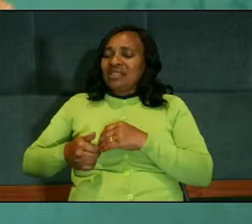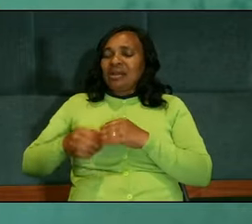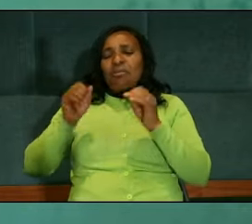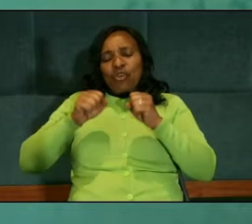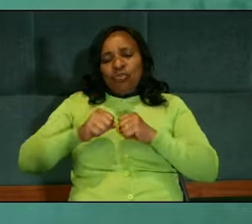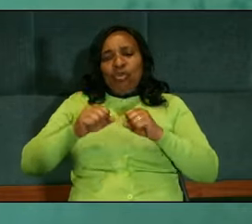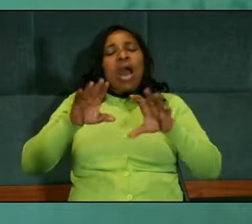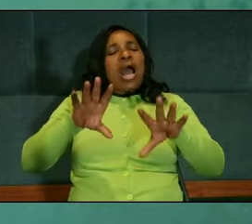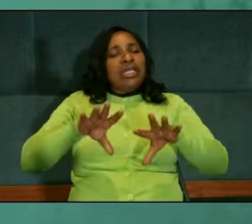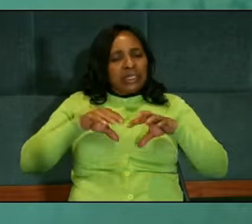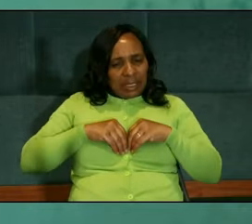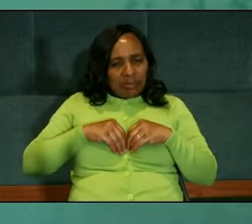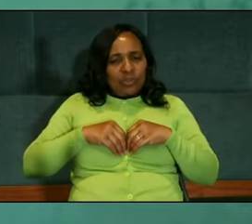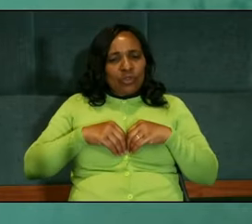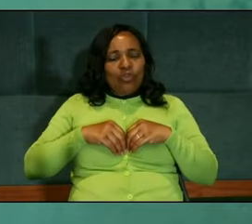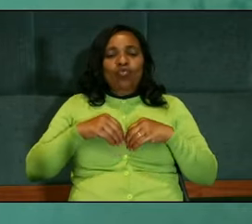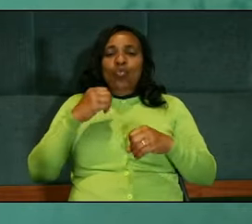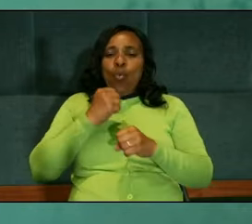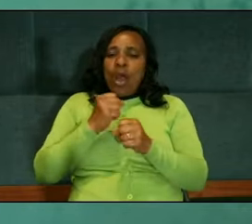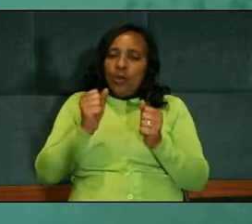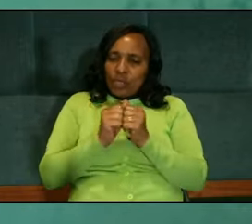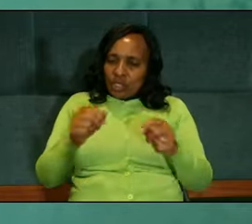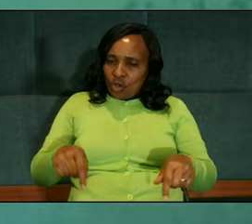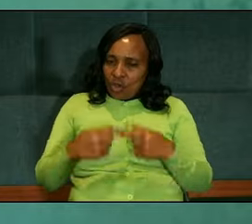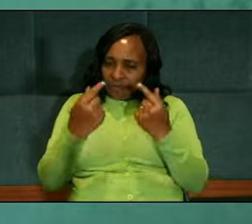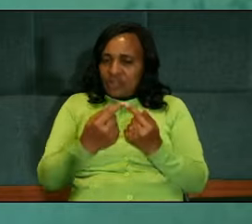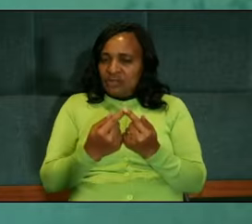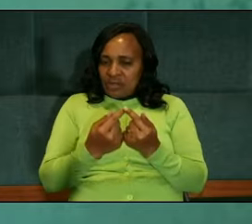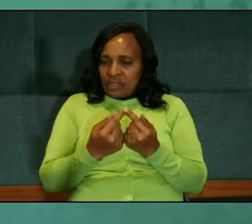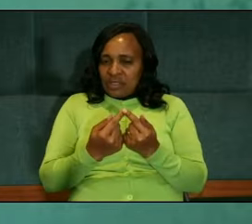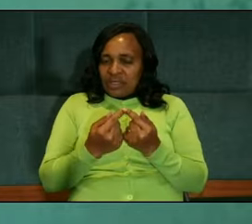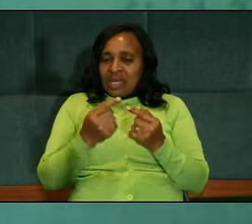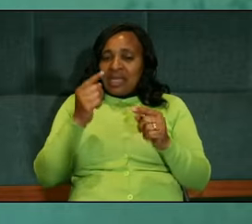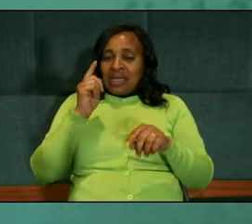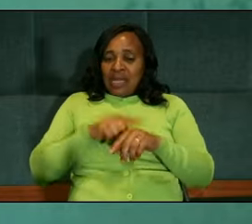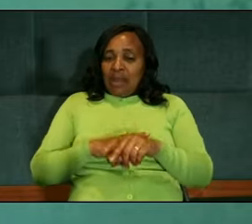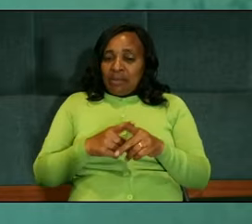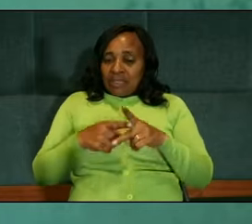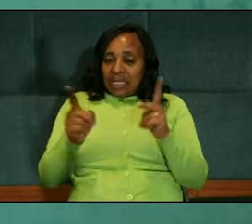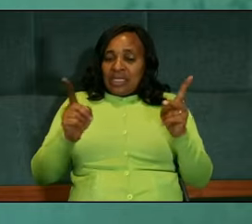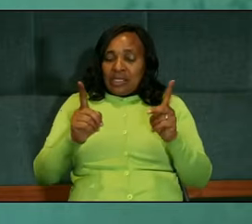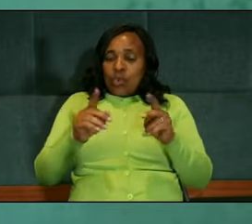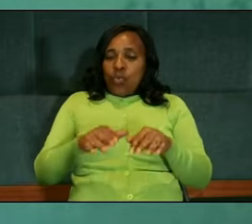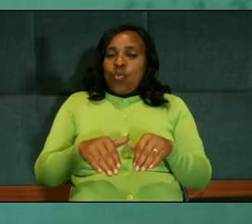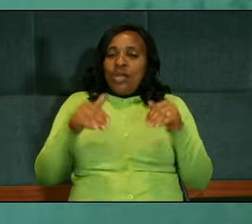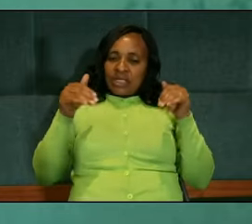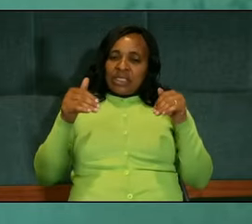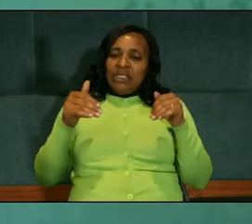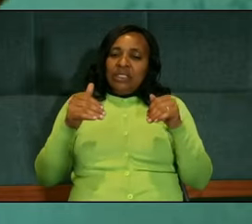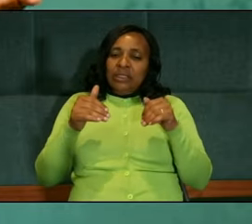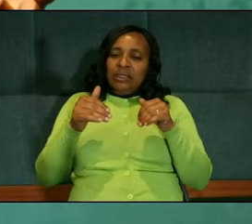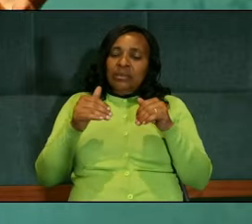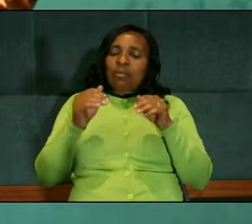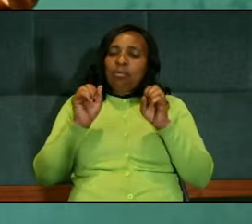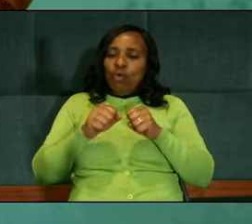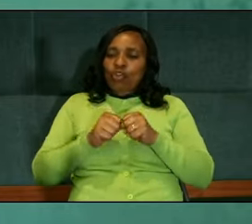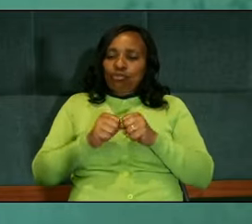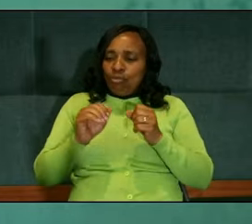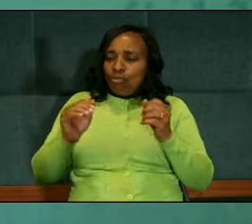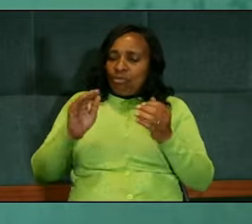when they're still molehills or just a tiny bump on the ground, then waiting for them to become huge mountains that we